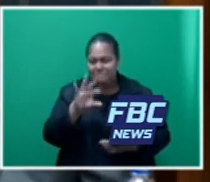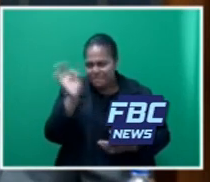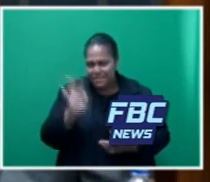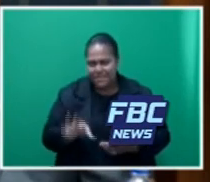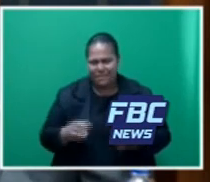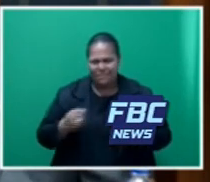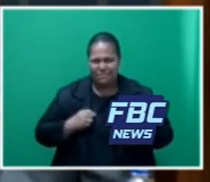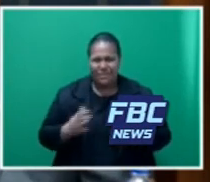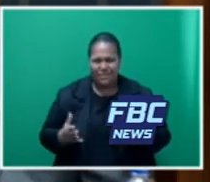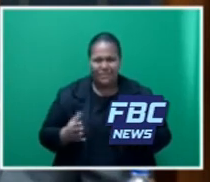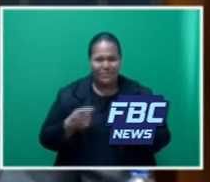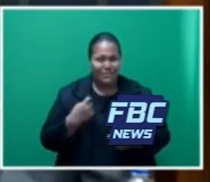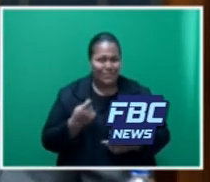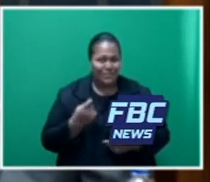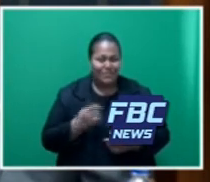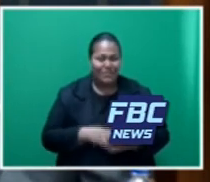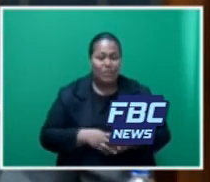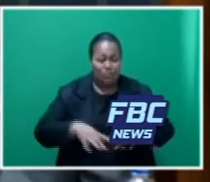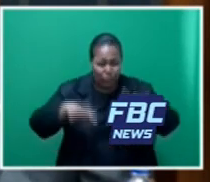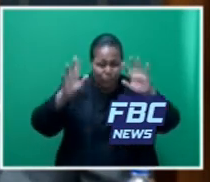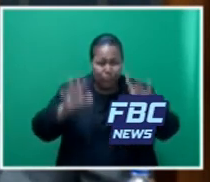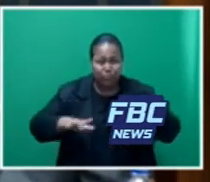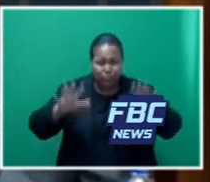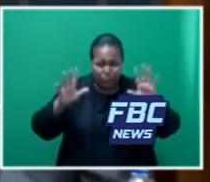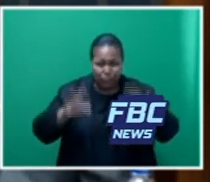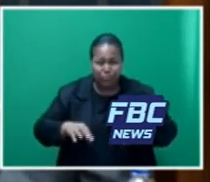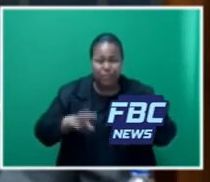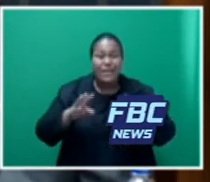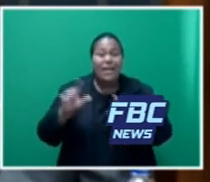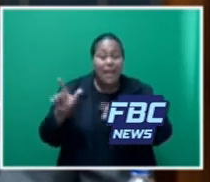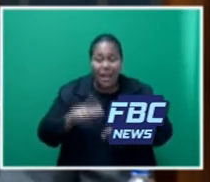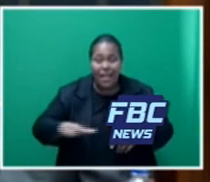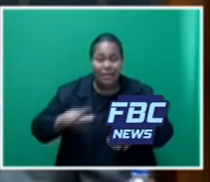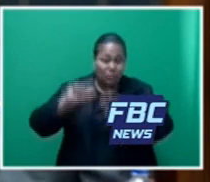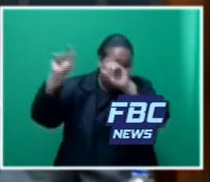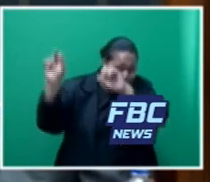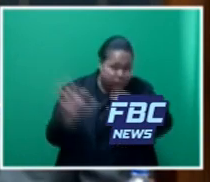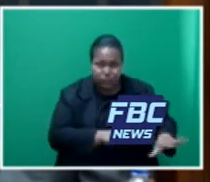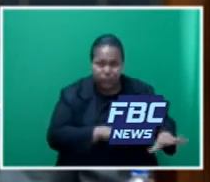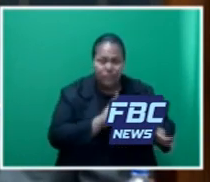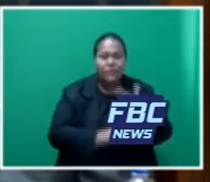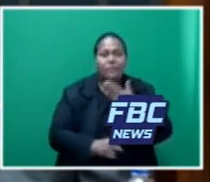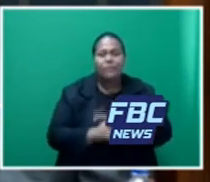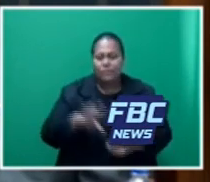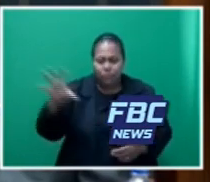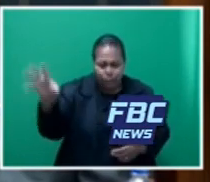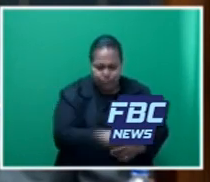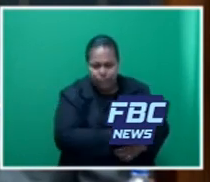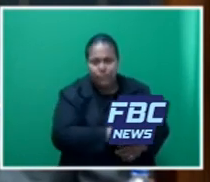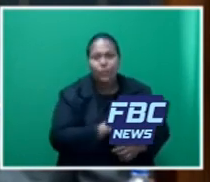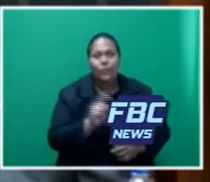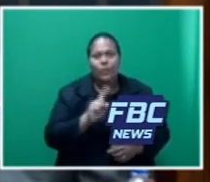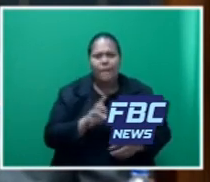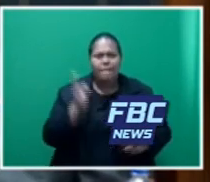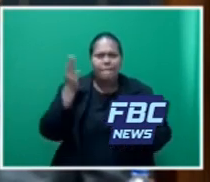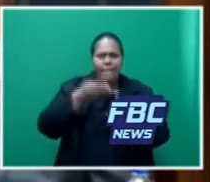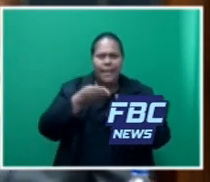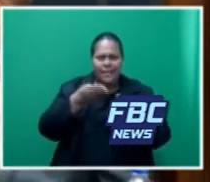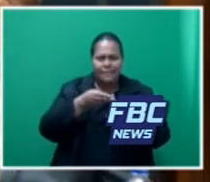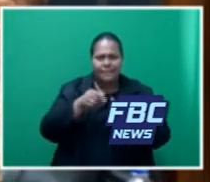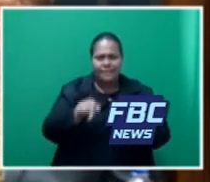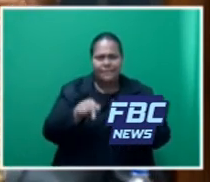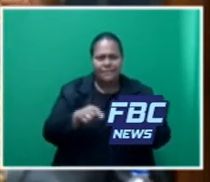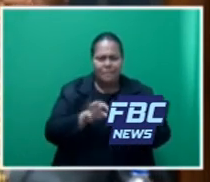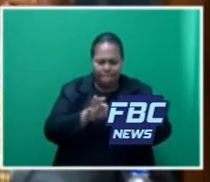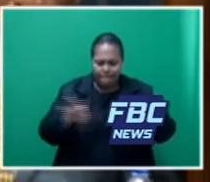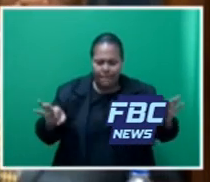rains have caused major landslides in the sea level area, resulting in the washing away and rupture of the major bulk